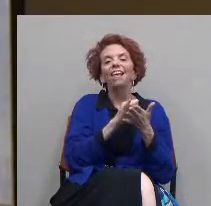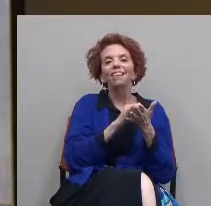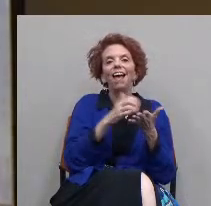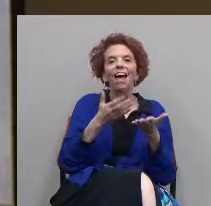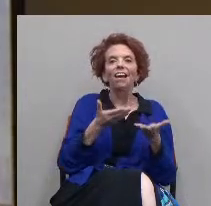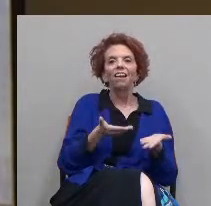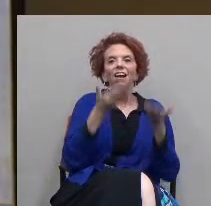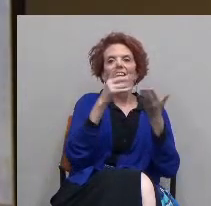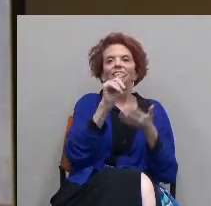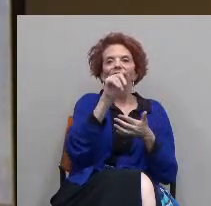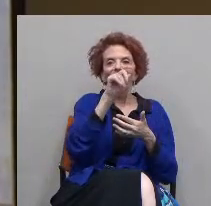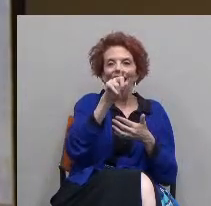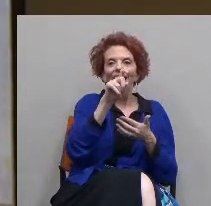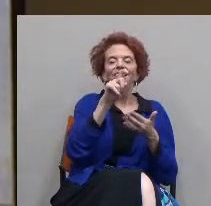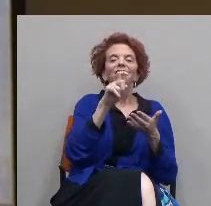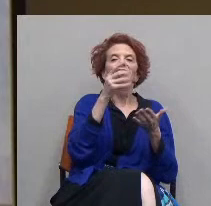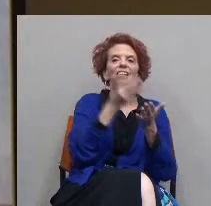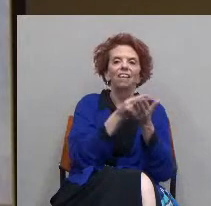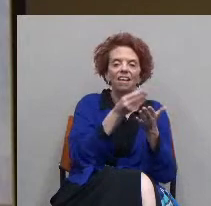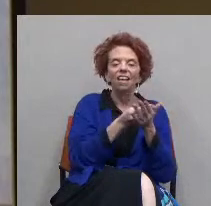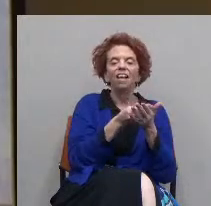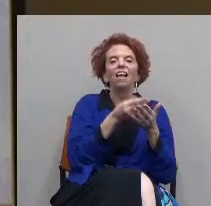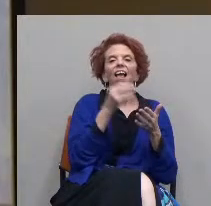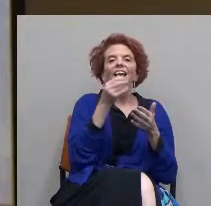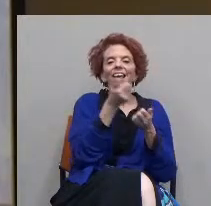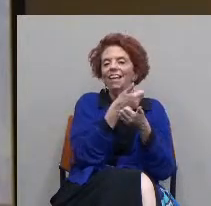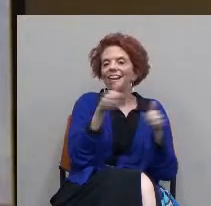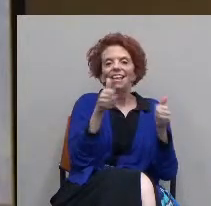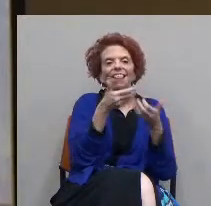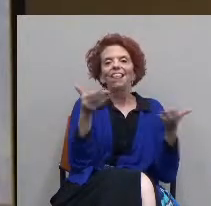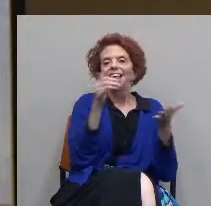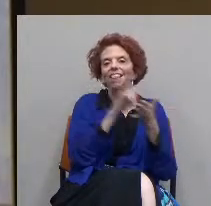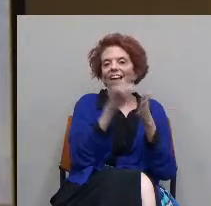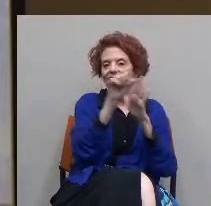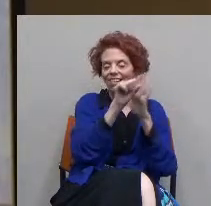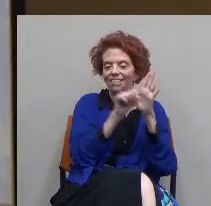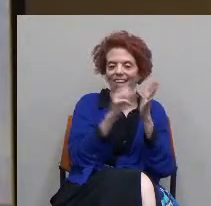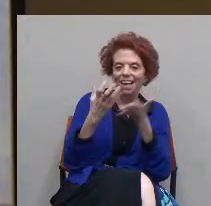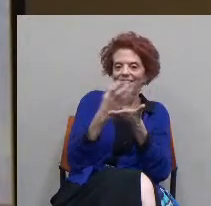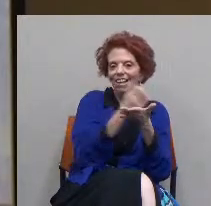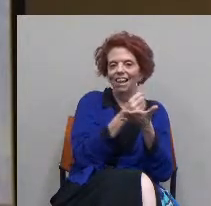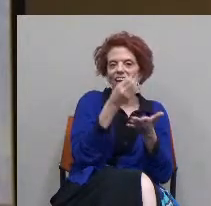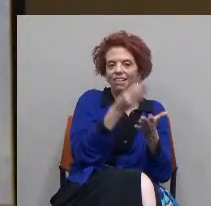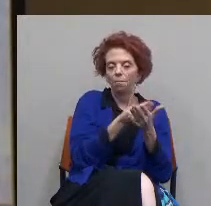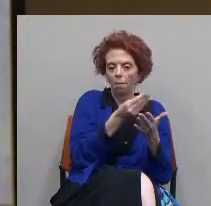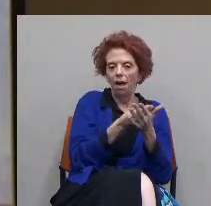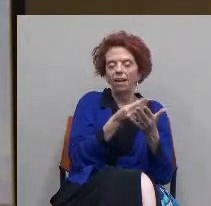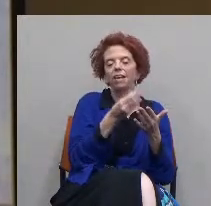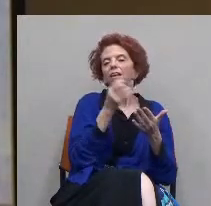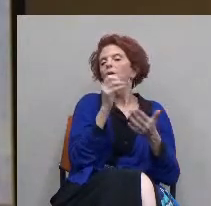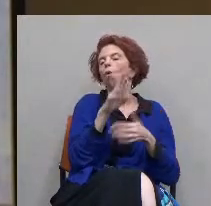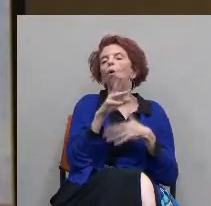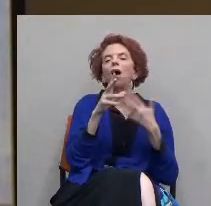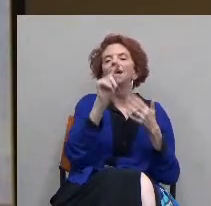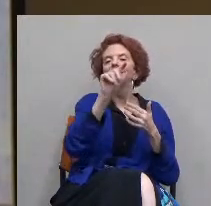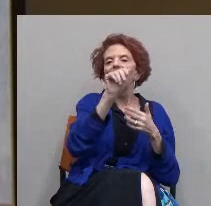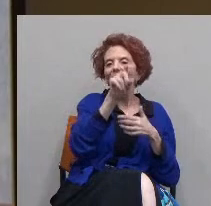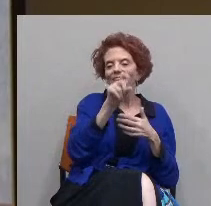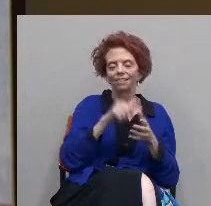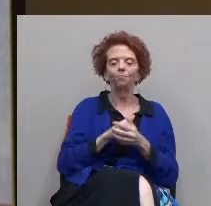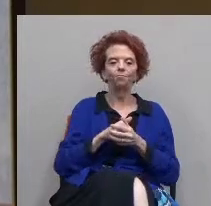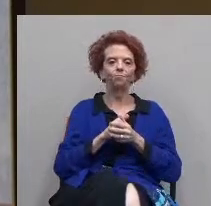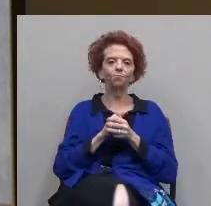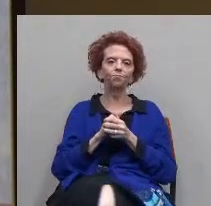revenue, taxes, or deals with anything where the state is collecting money or levying